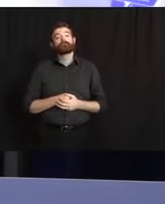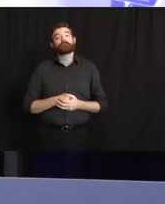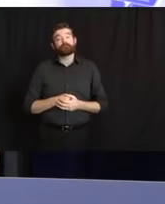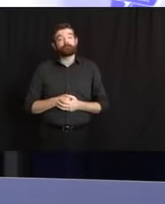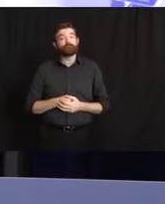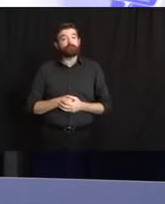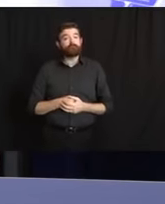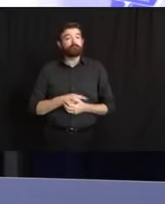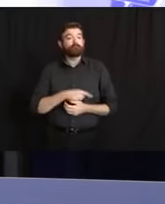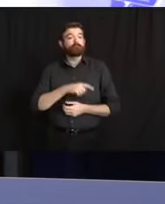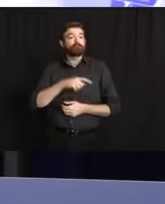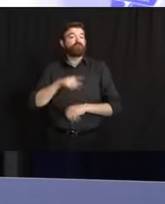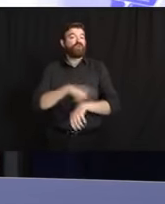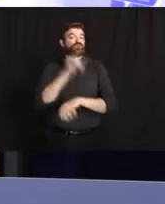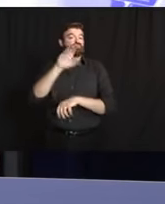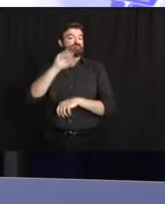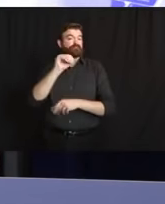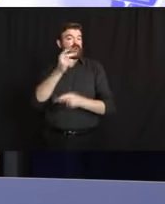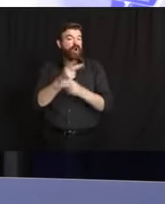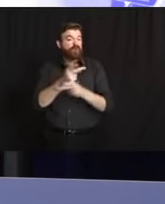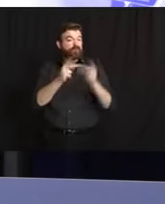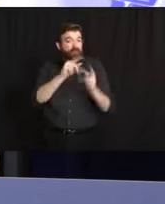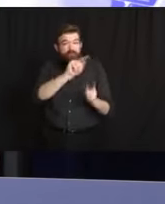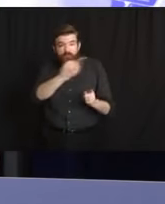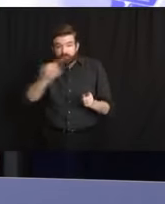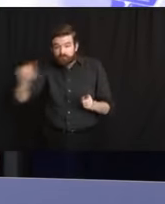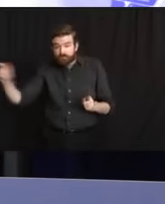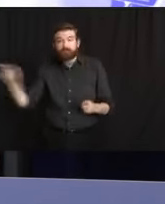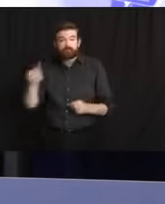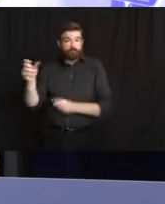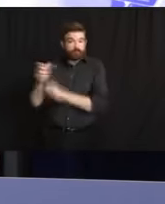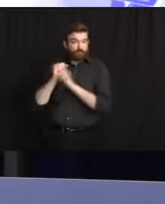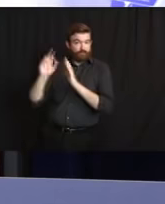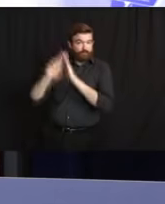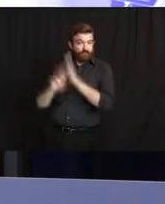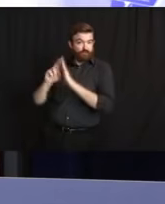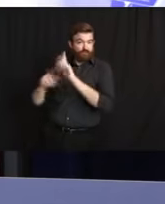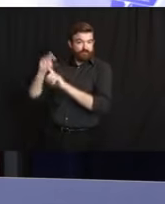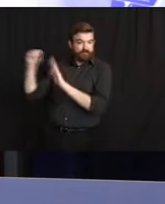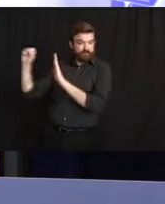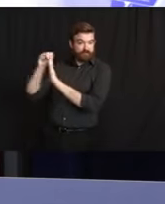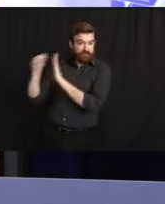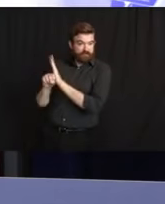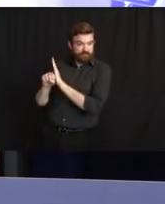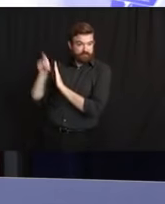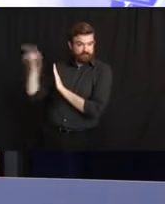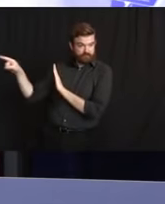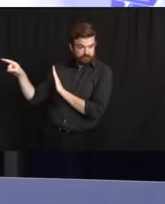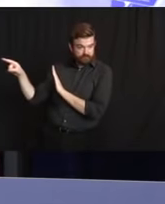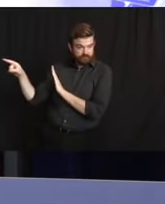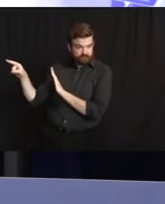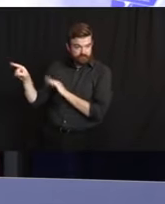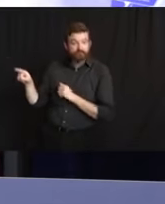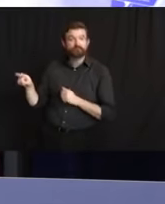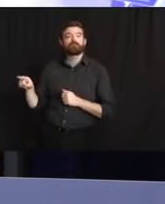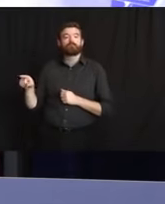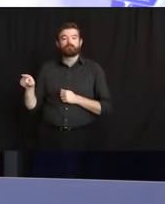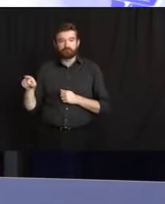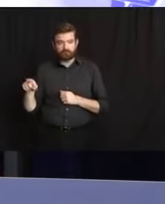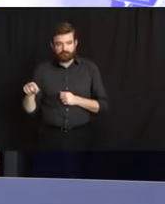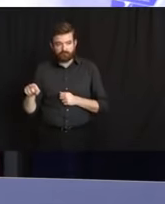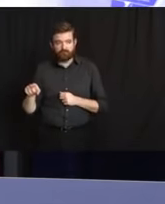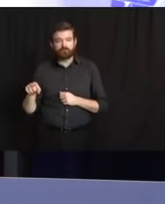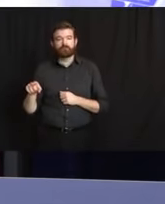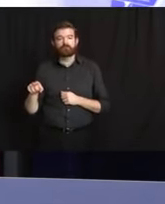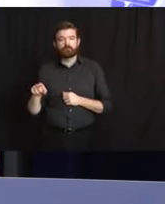that the facility has a location designated for outdoor visitation, that they have sufficient staff and